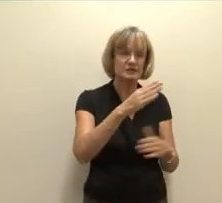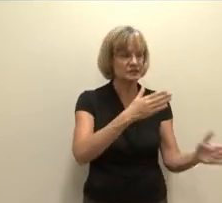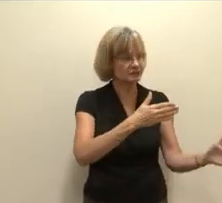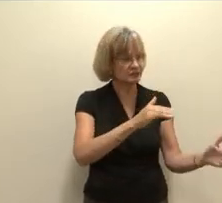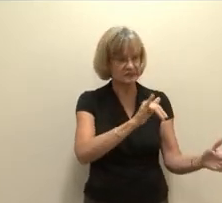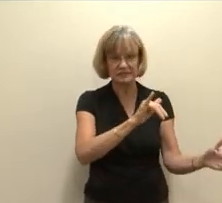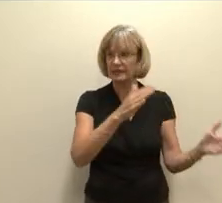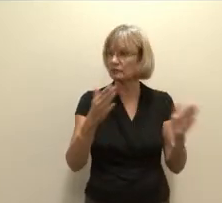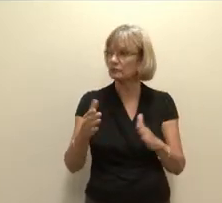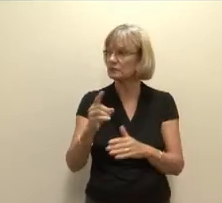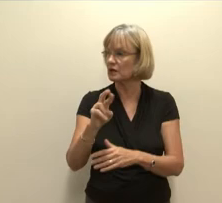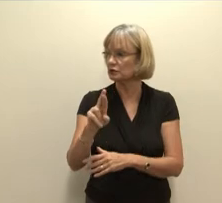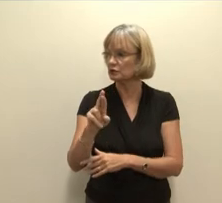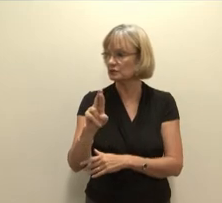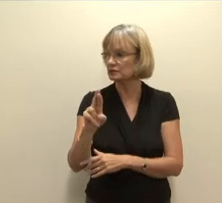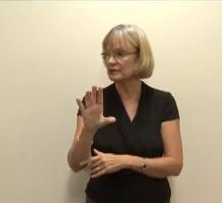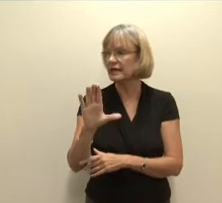Kane.